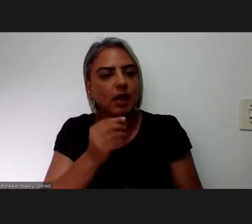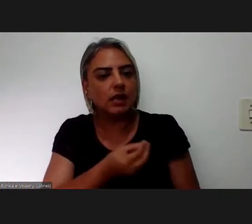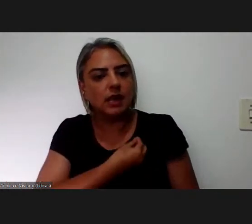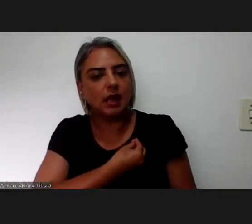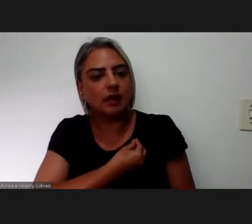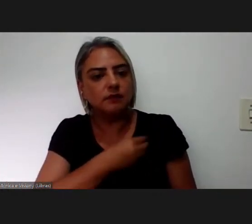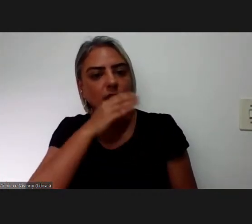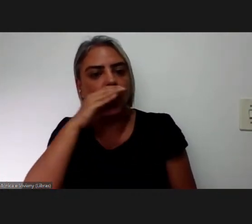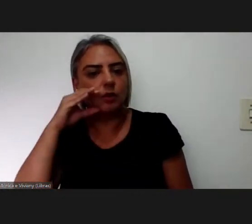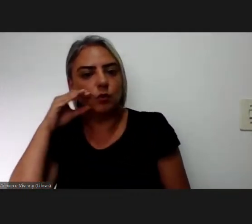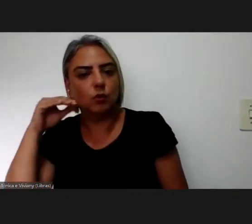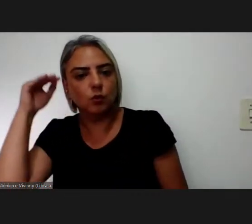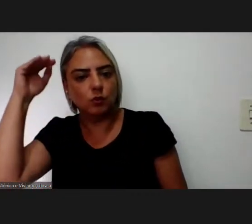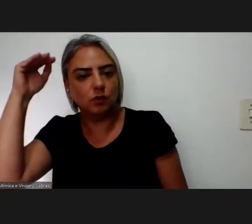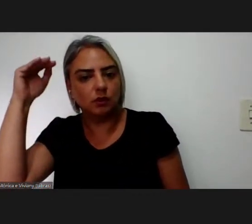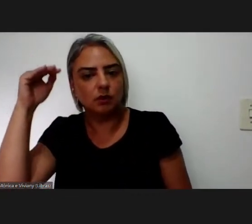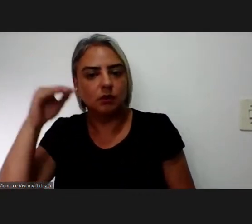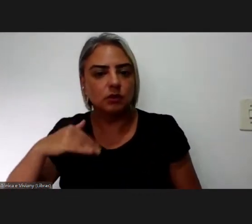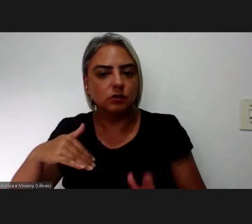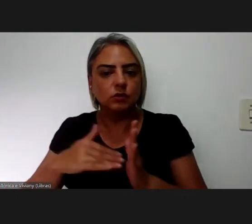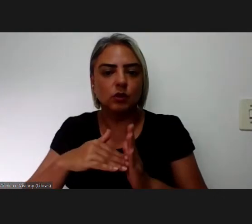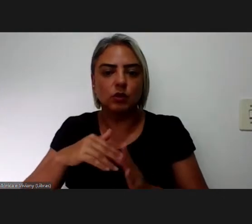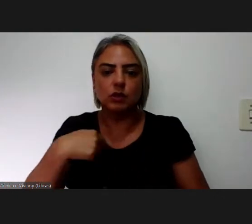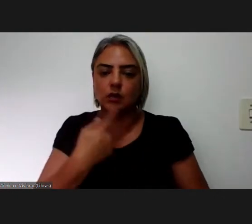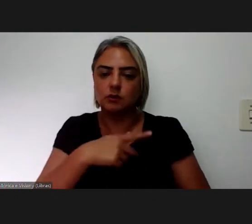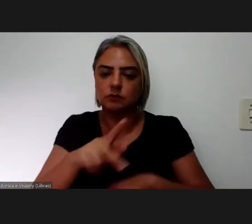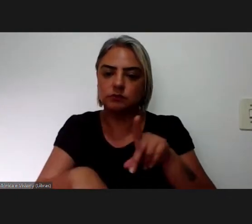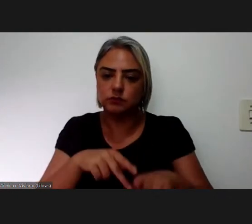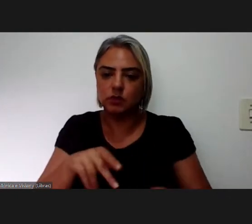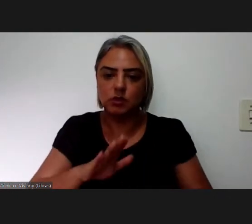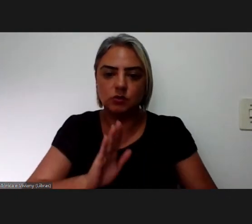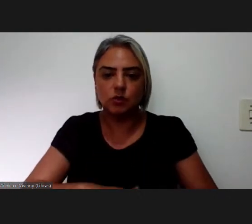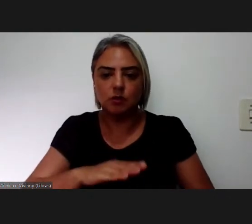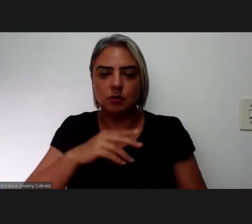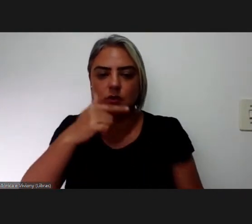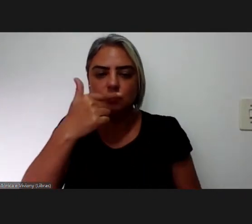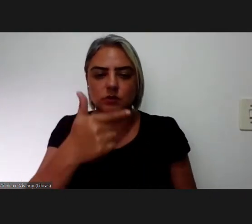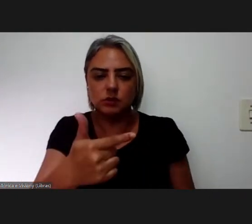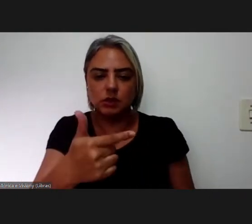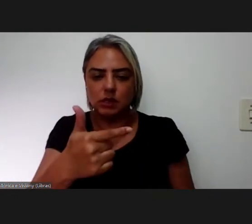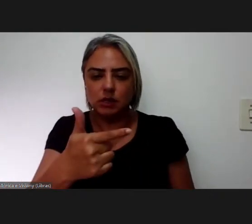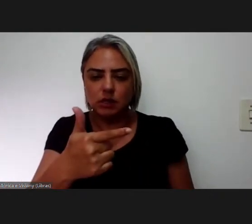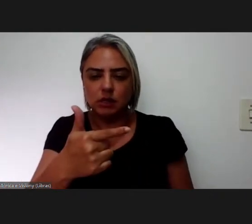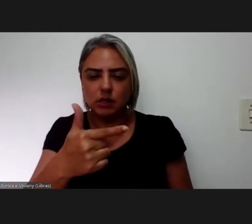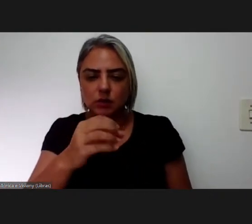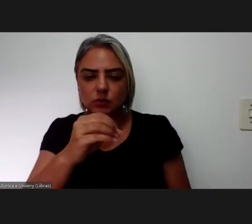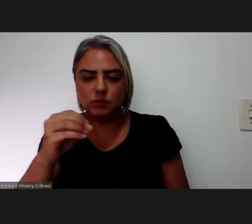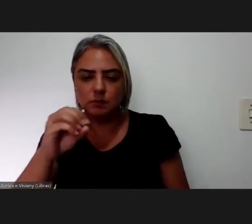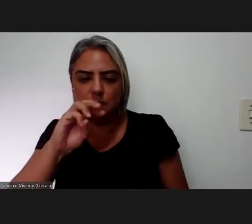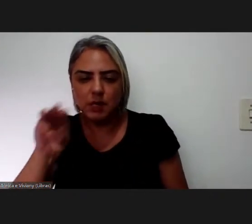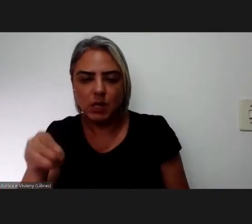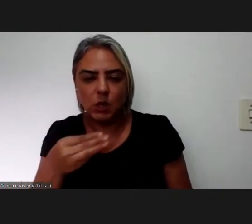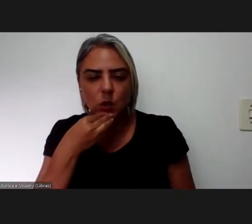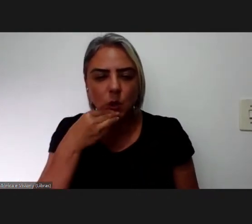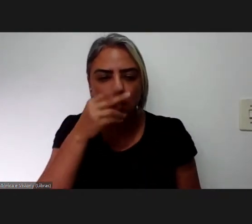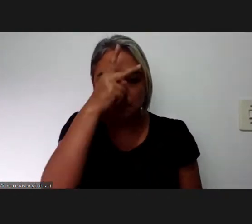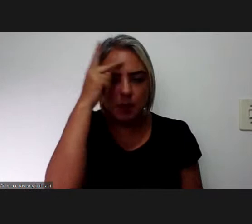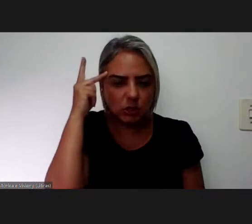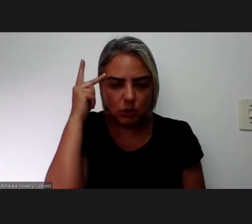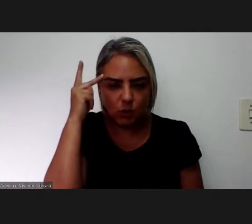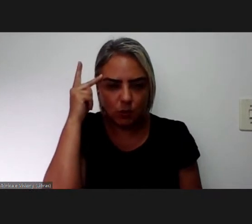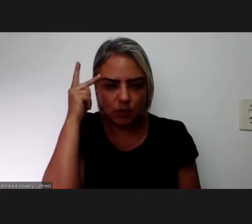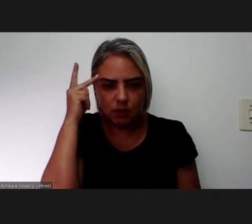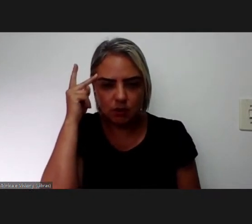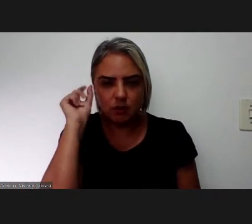school area, also as the adult area. We are more than